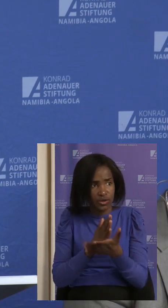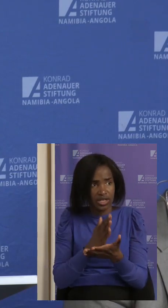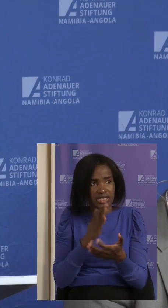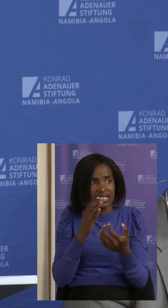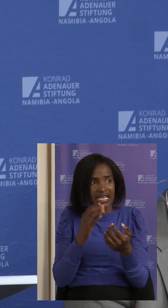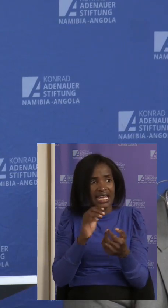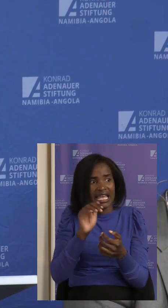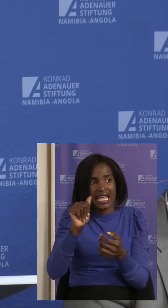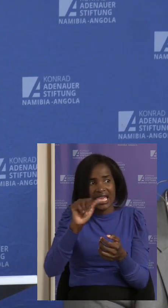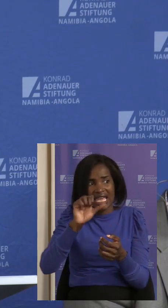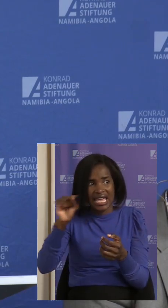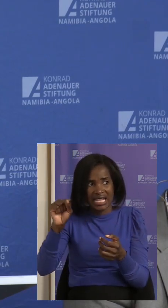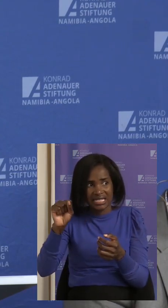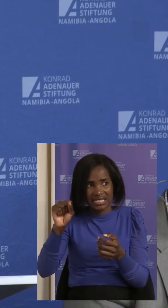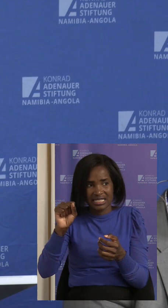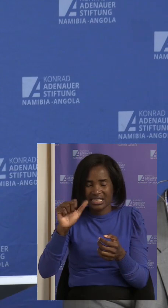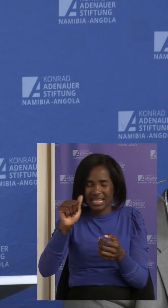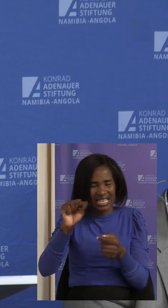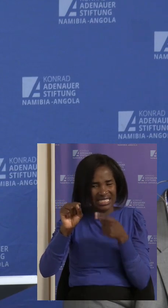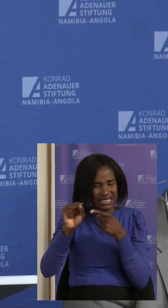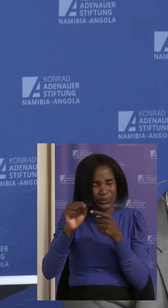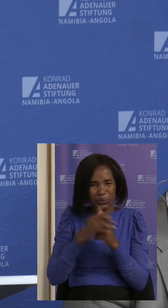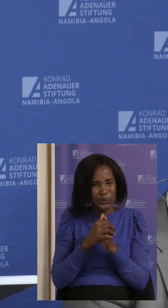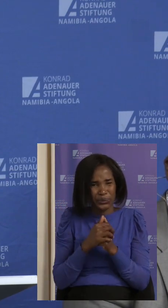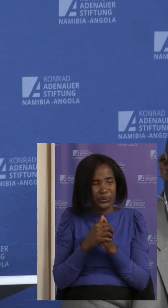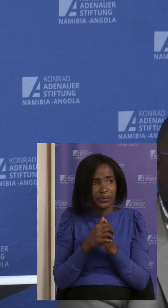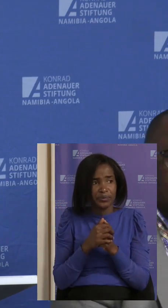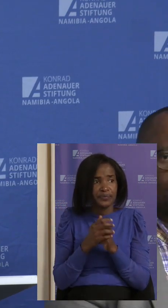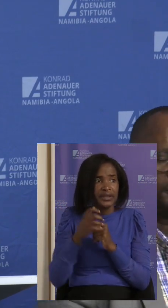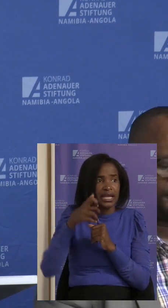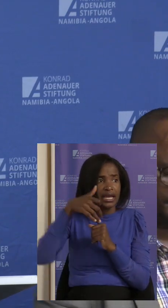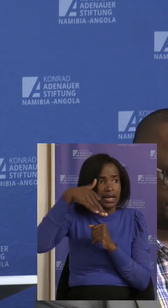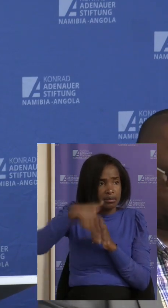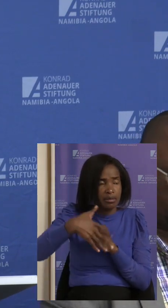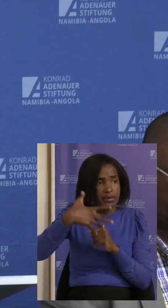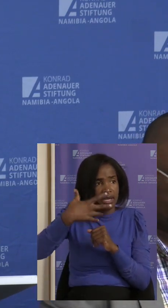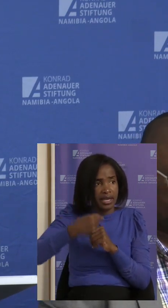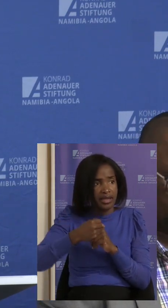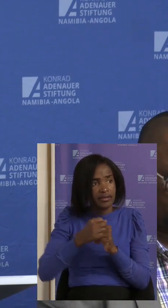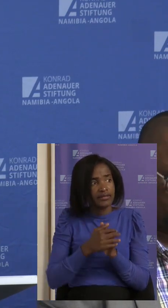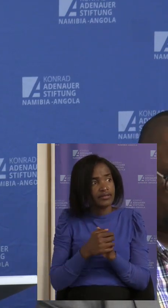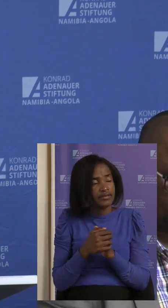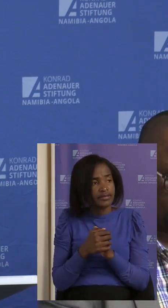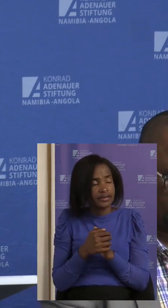the AS at the advanced subsidiary level. Namibia faces a shortage of